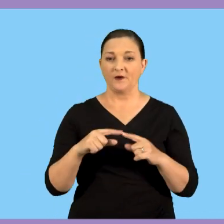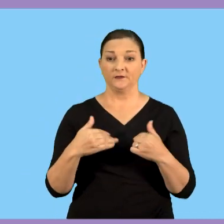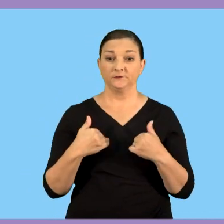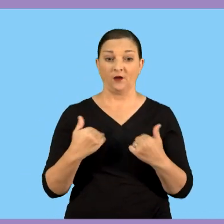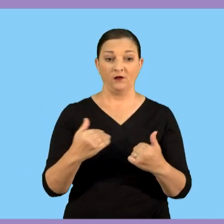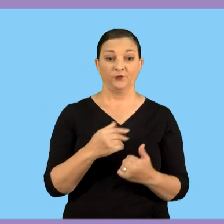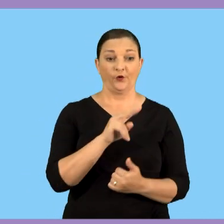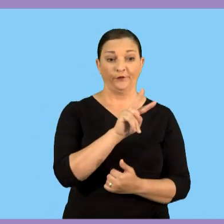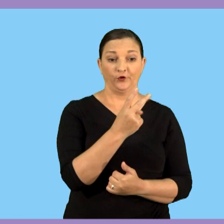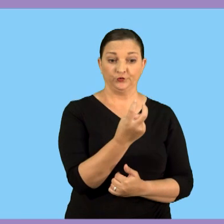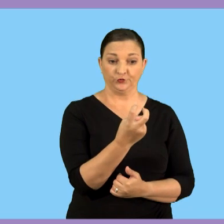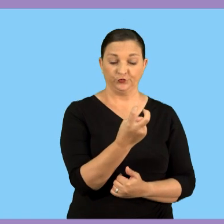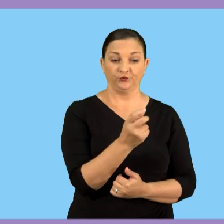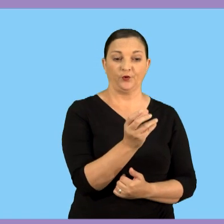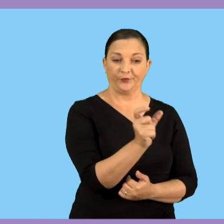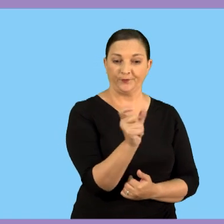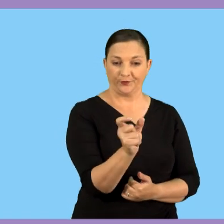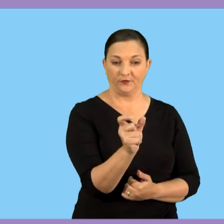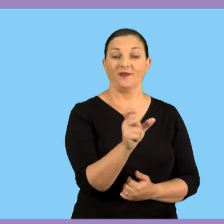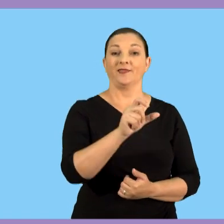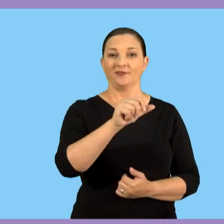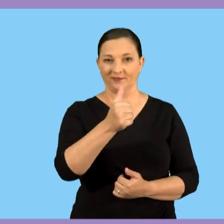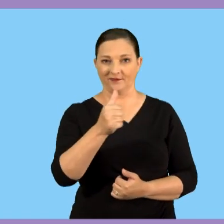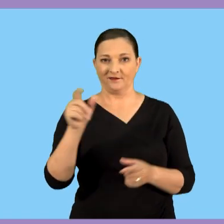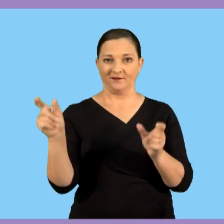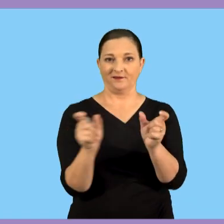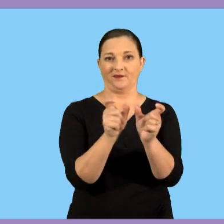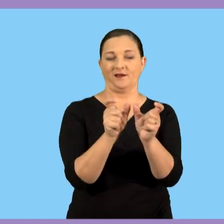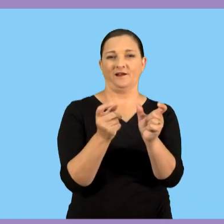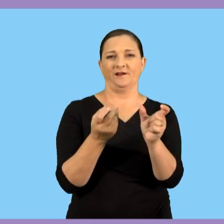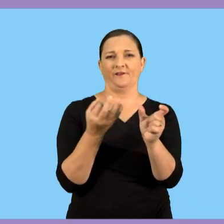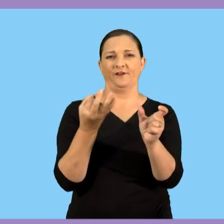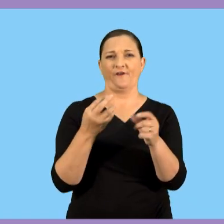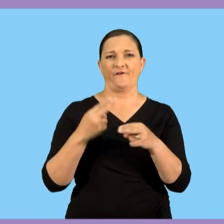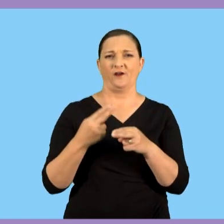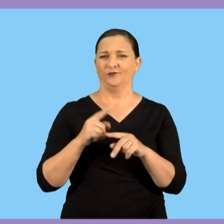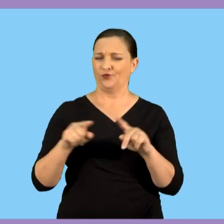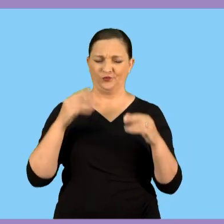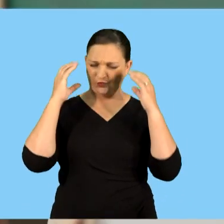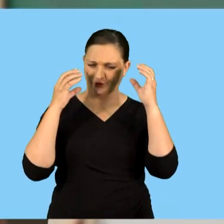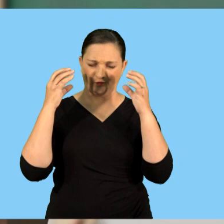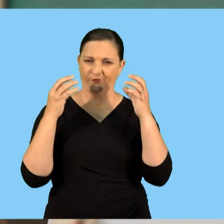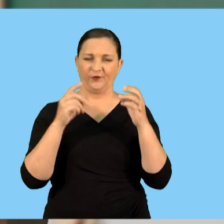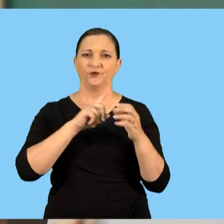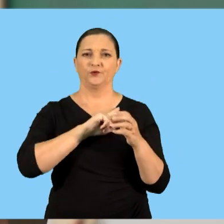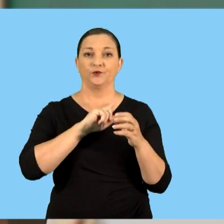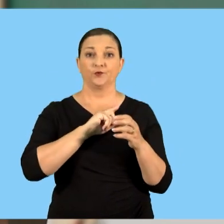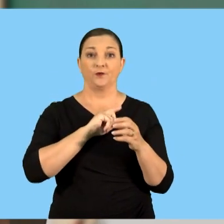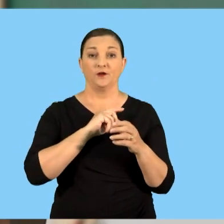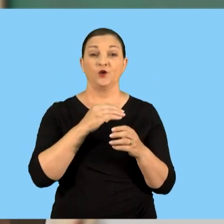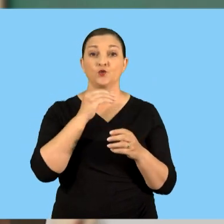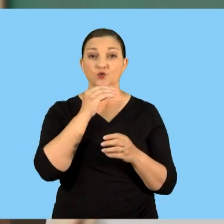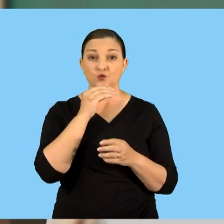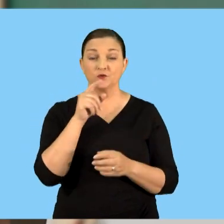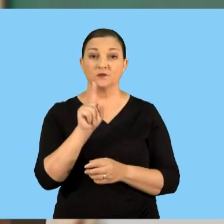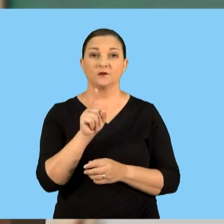first two numbers and then multiply or divide the third number for the final answer. So don't get confused when we